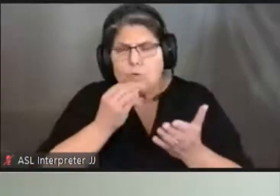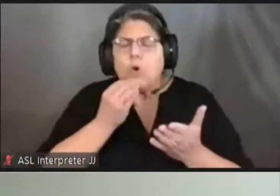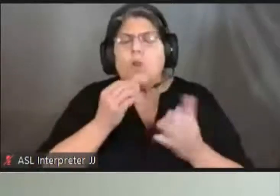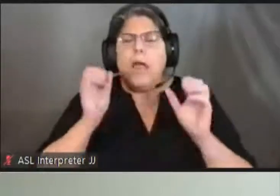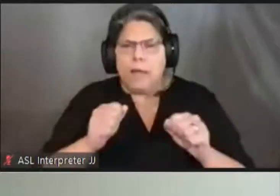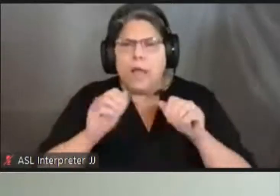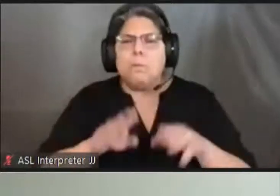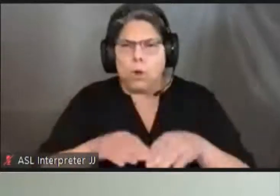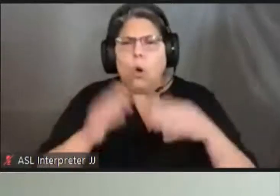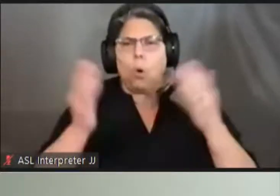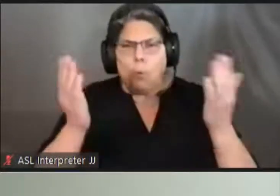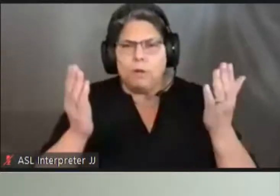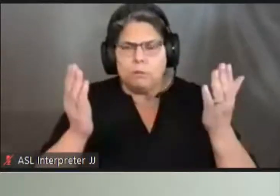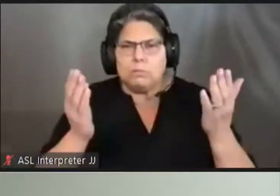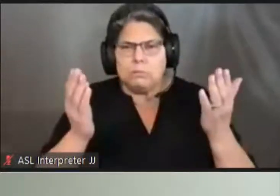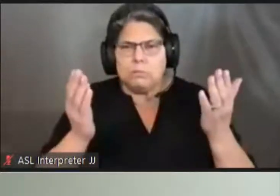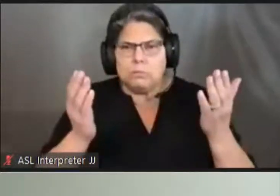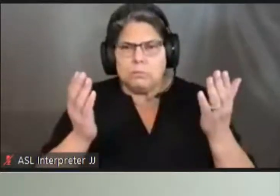be open.